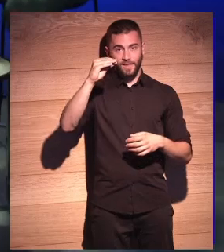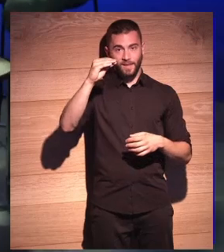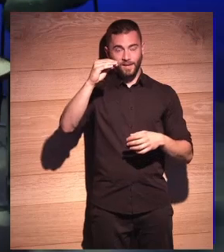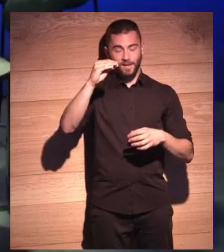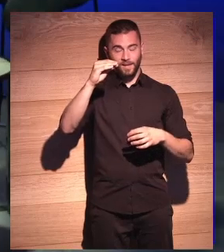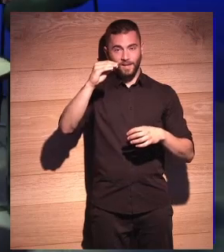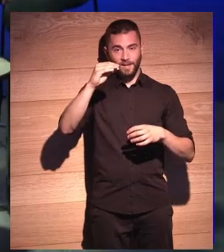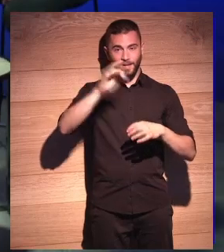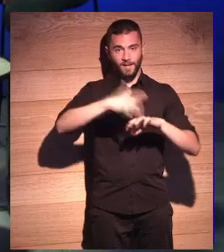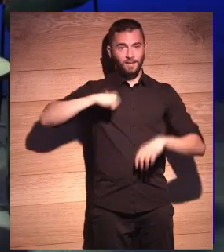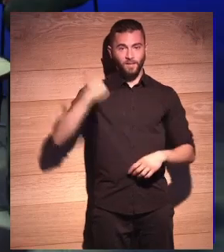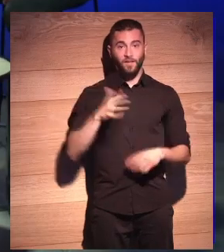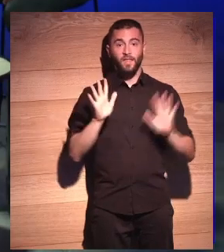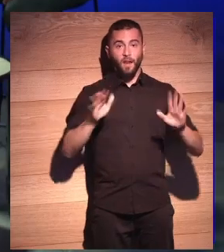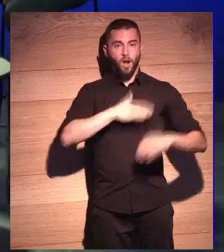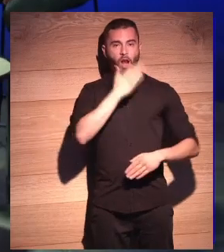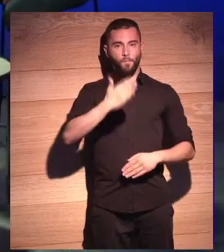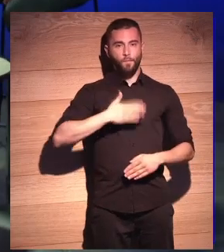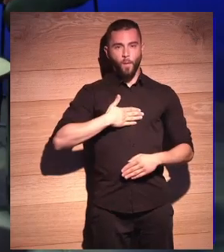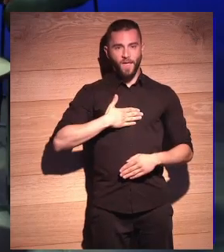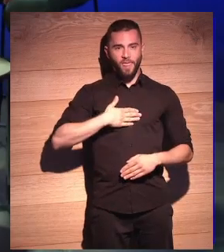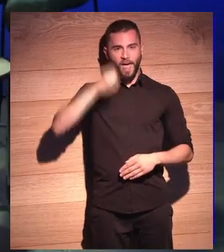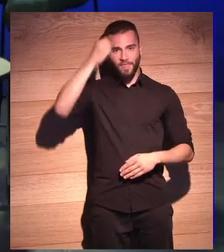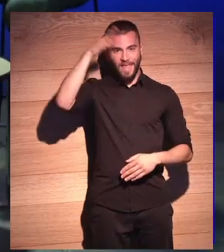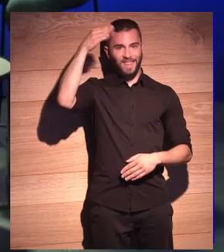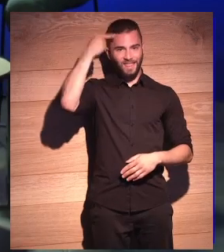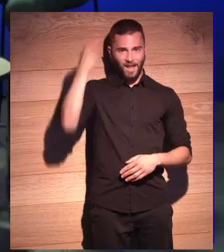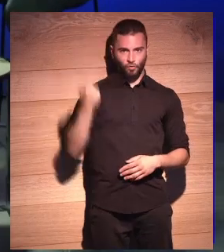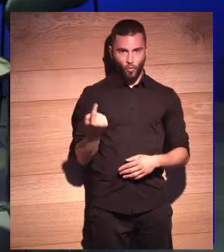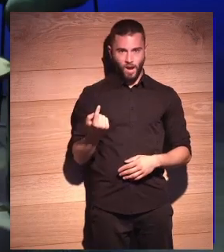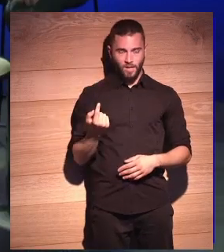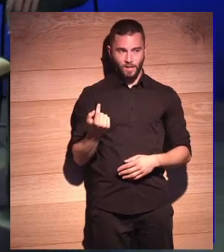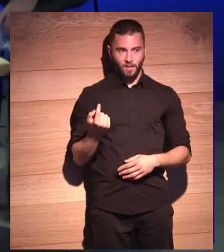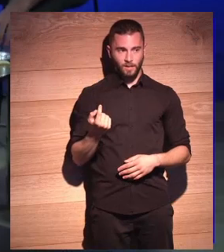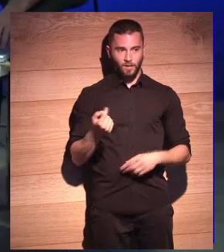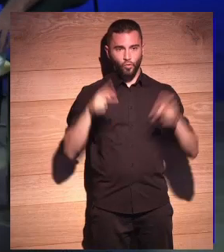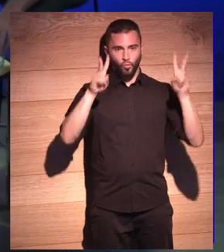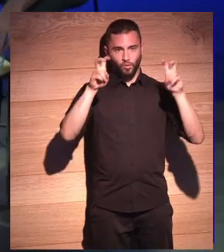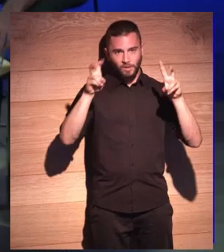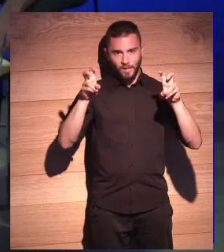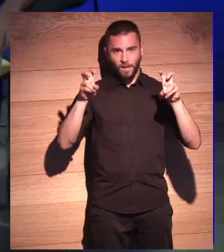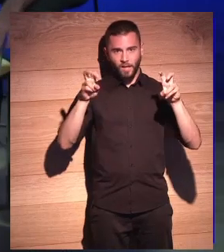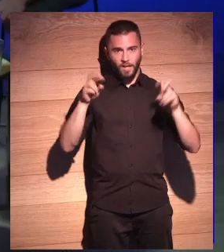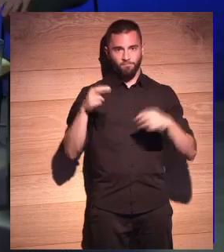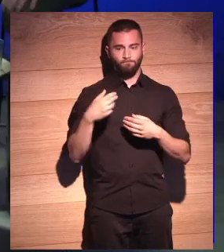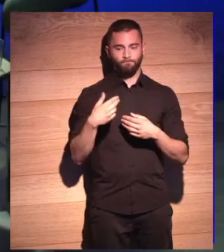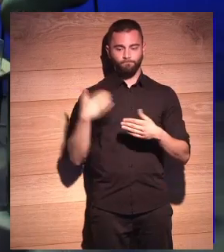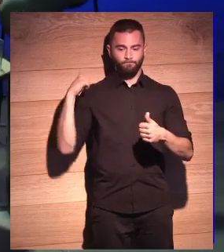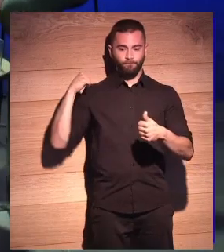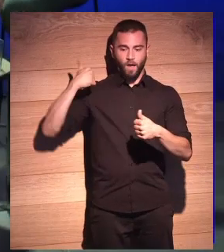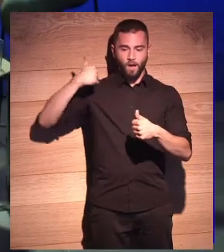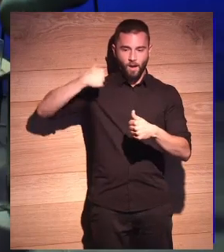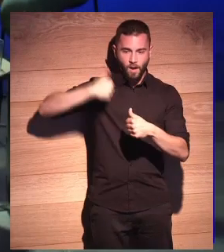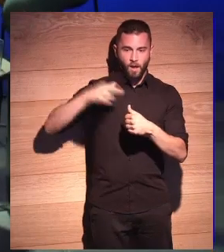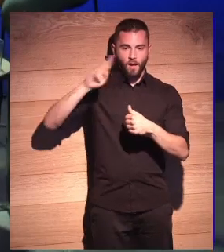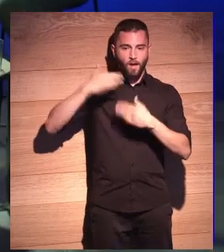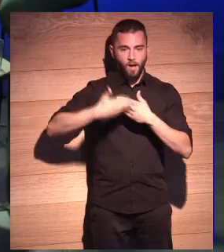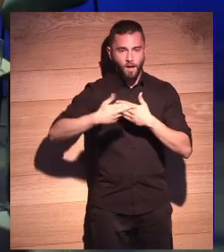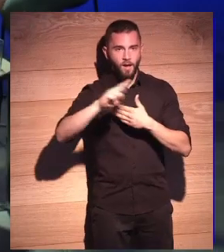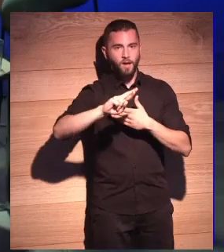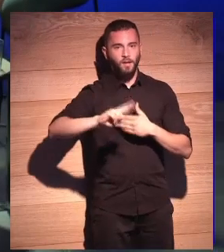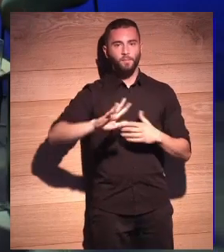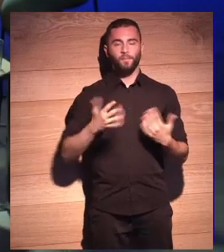but especially intellectual property. Intellectual property is something that comes back and again from time to time,